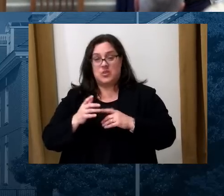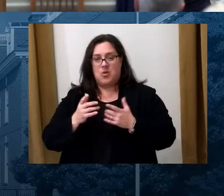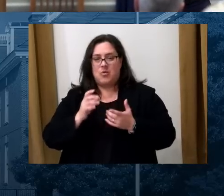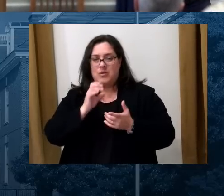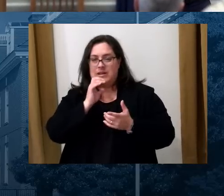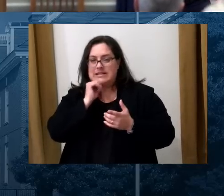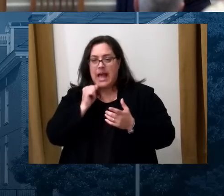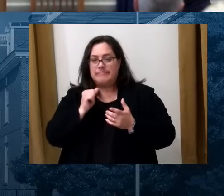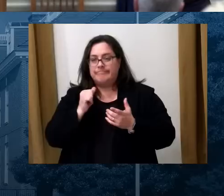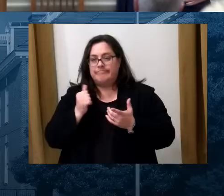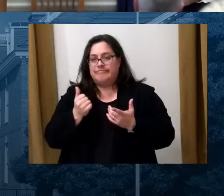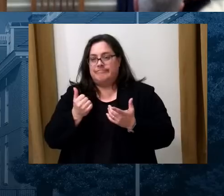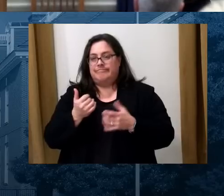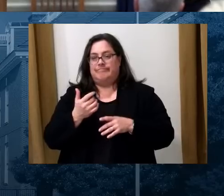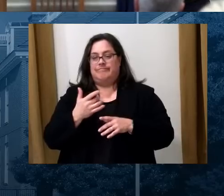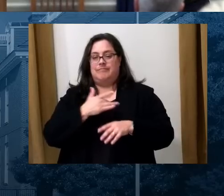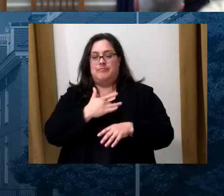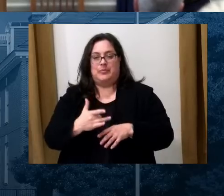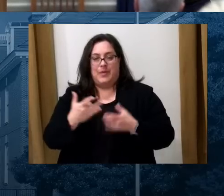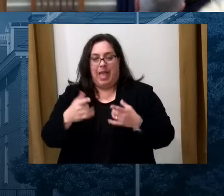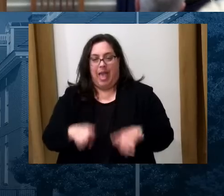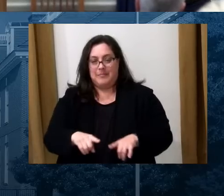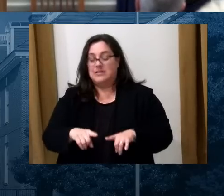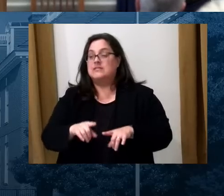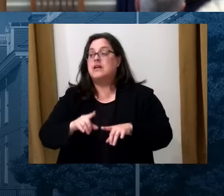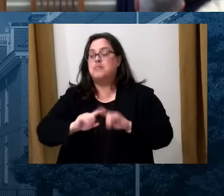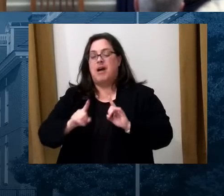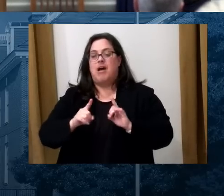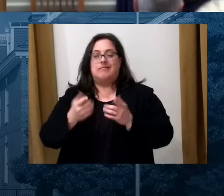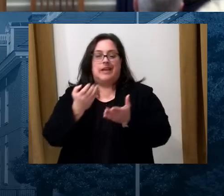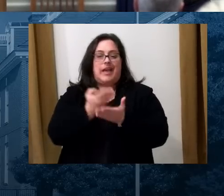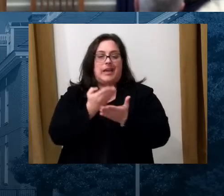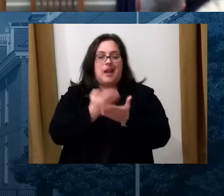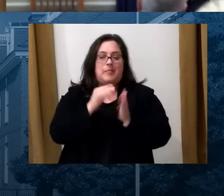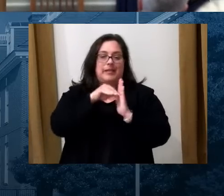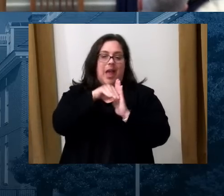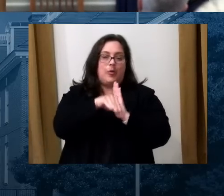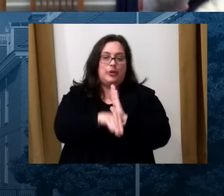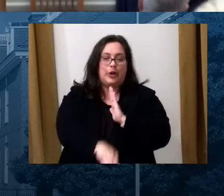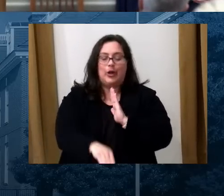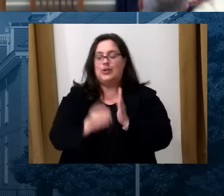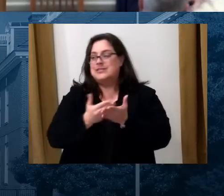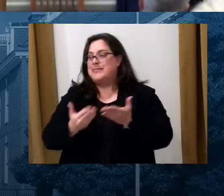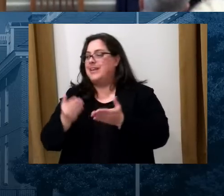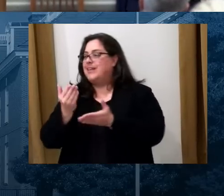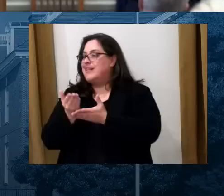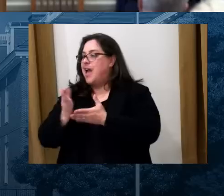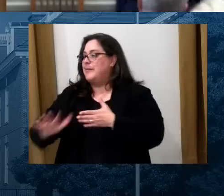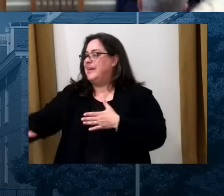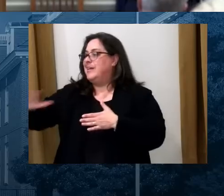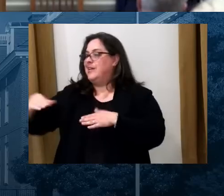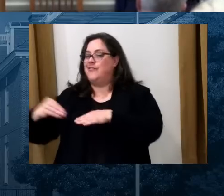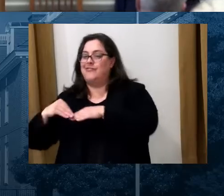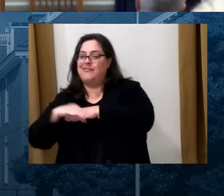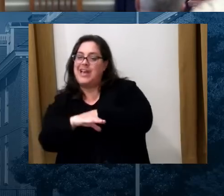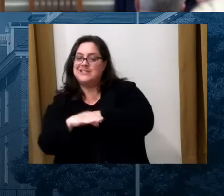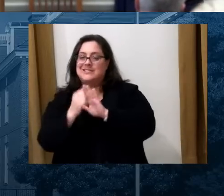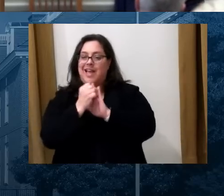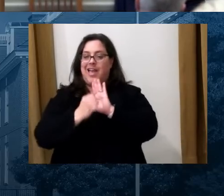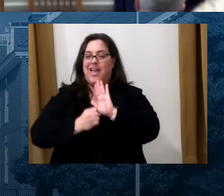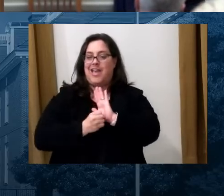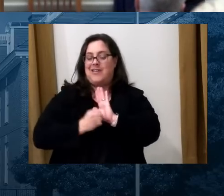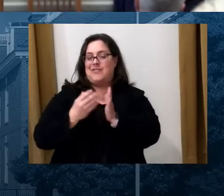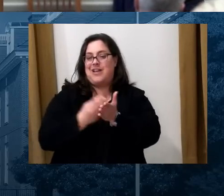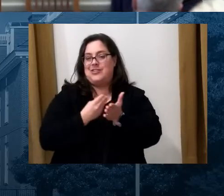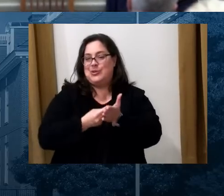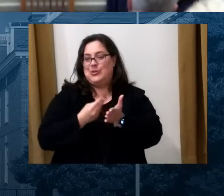It's the result of an economic downturn or some other thing happening in the economy that affects the revenues of the state. And so the state